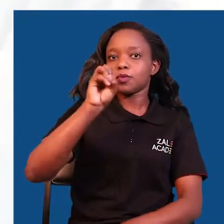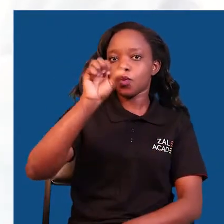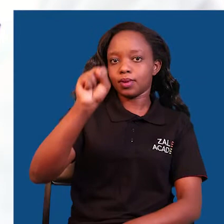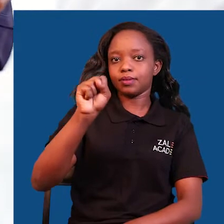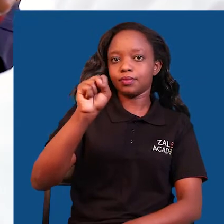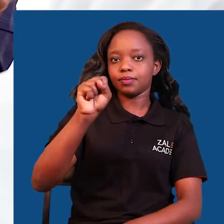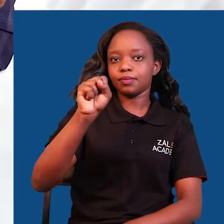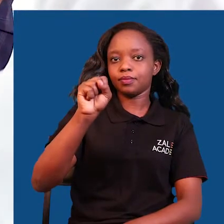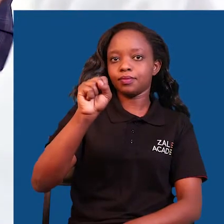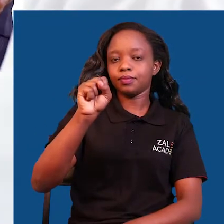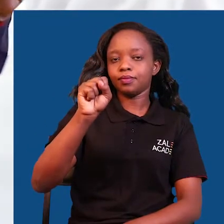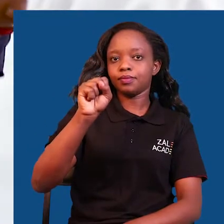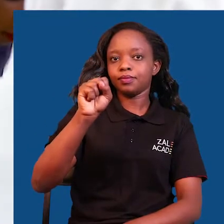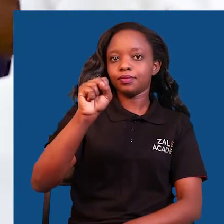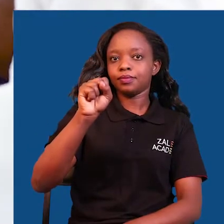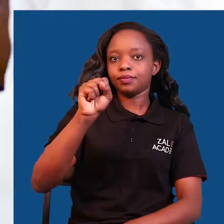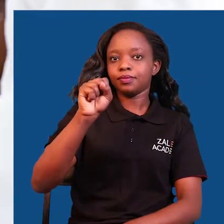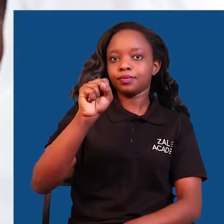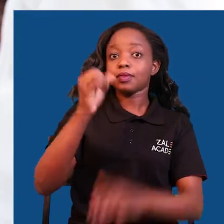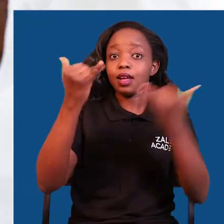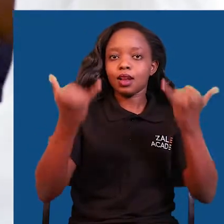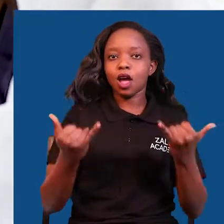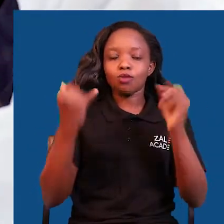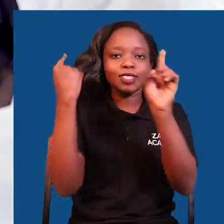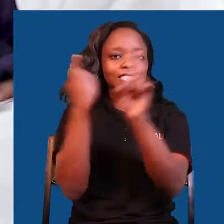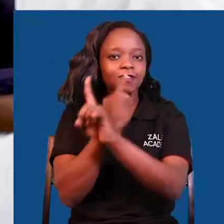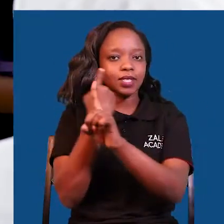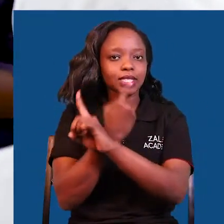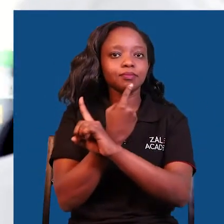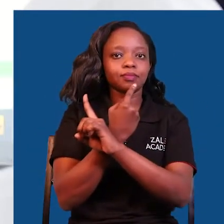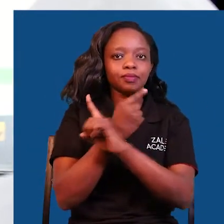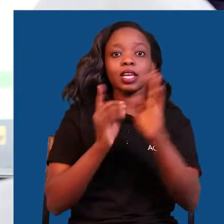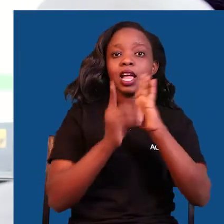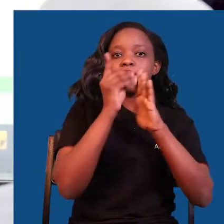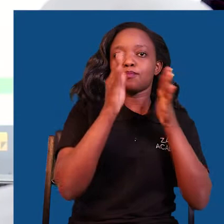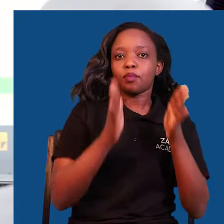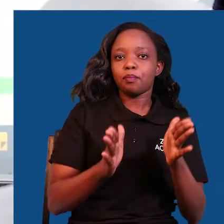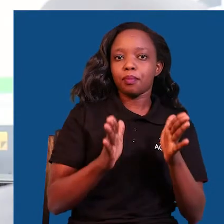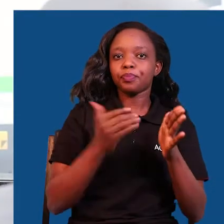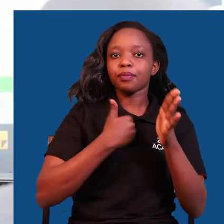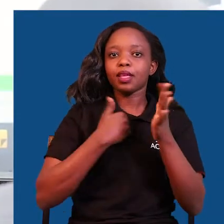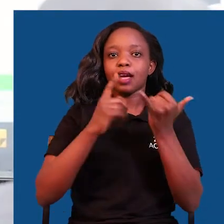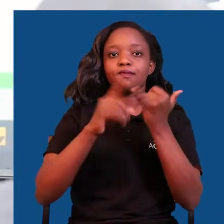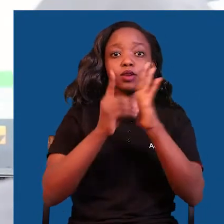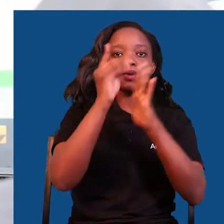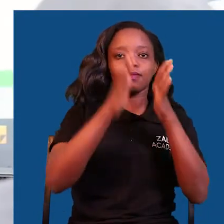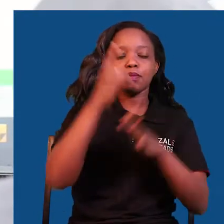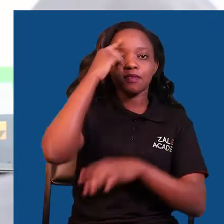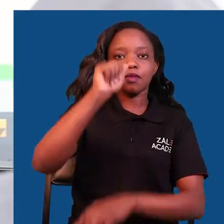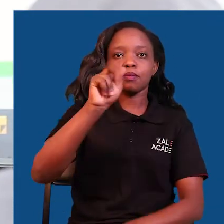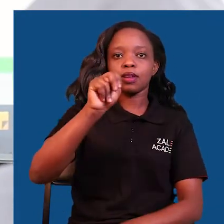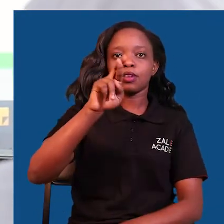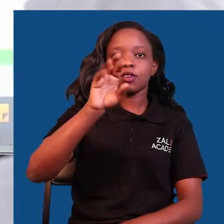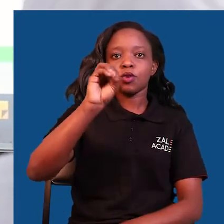iOS. Correct? So now there are different developers. We have the developers